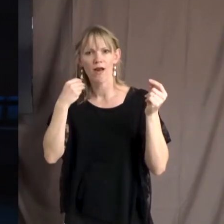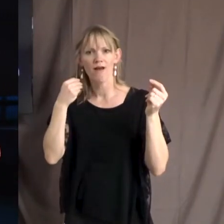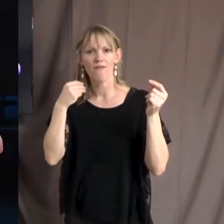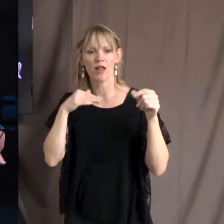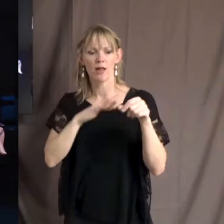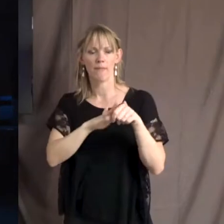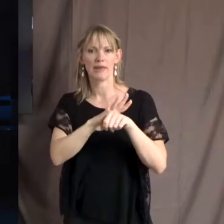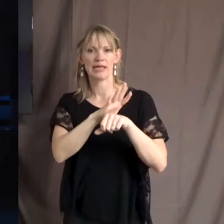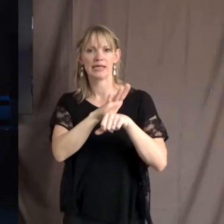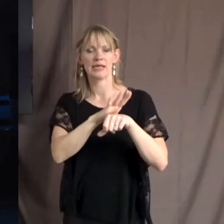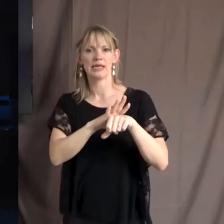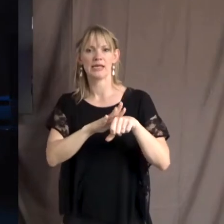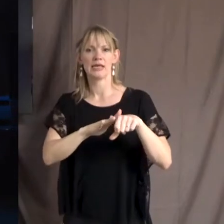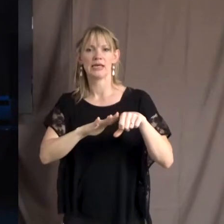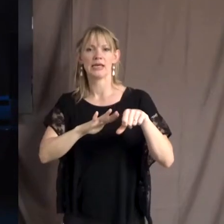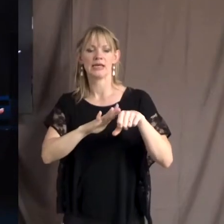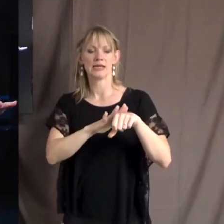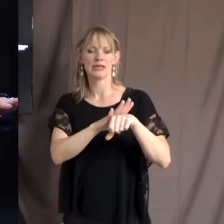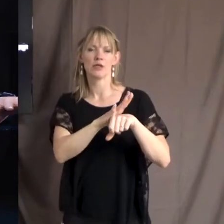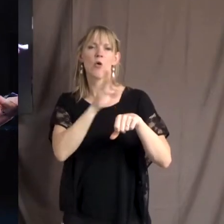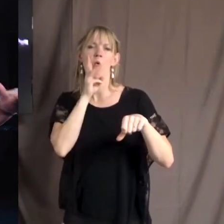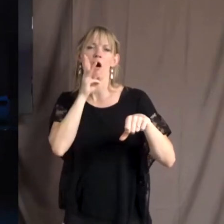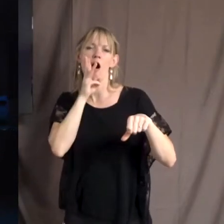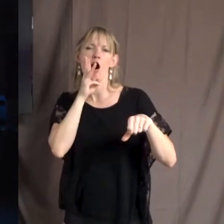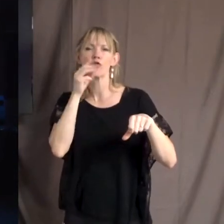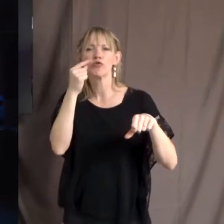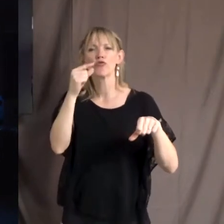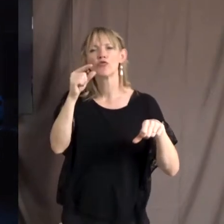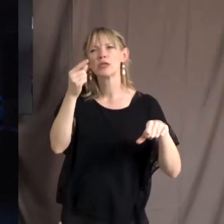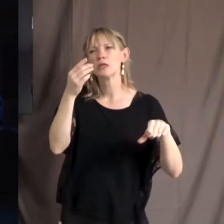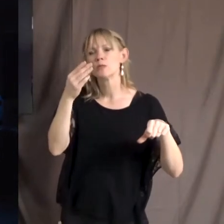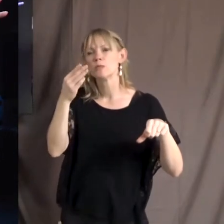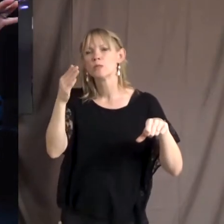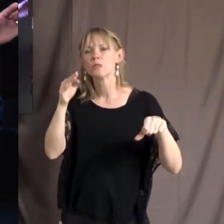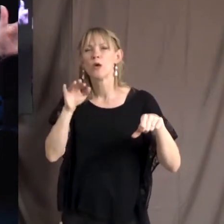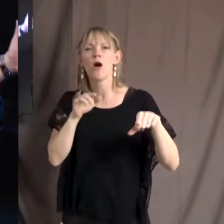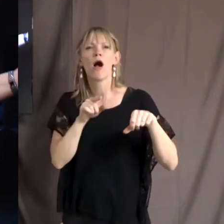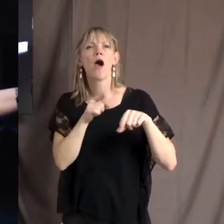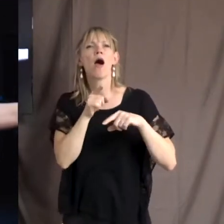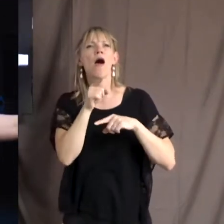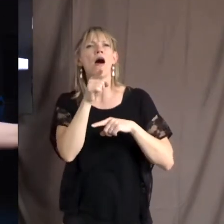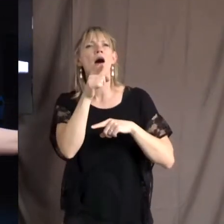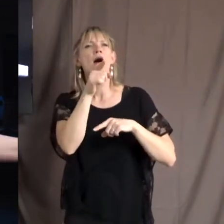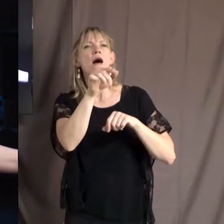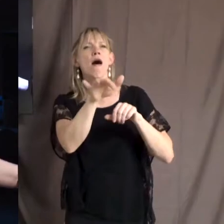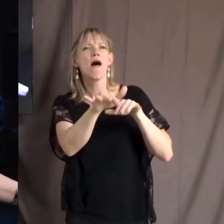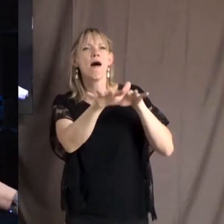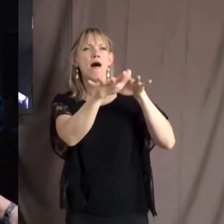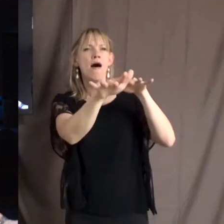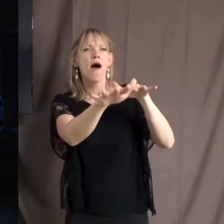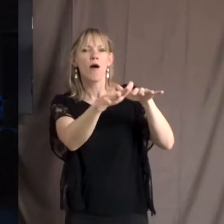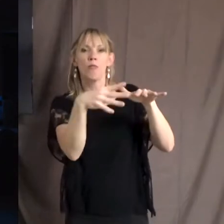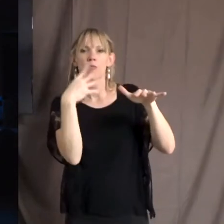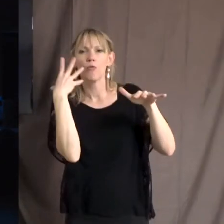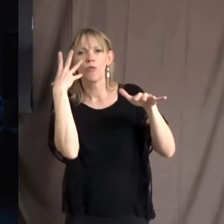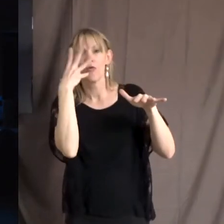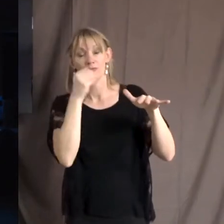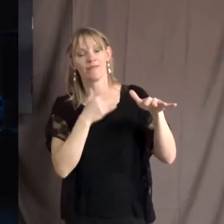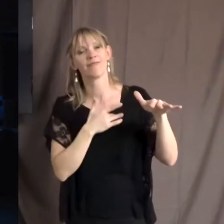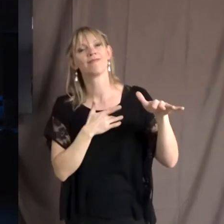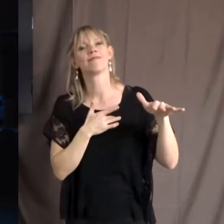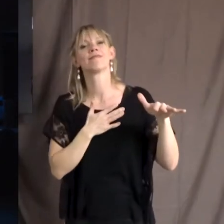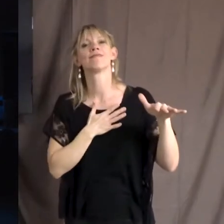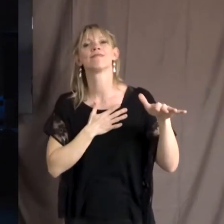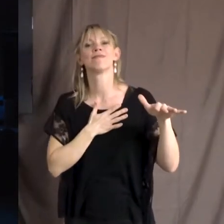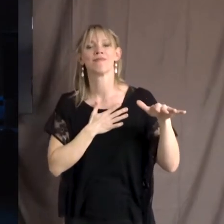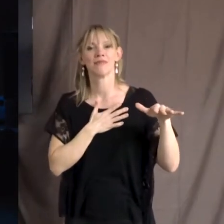with ocean water that's like greenish blue, and it expands out, and it's this beautiful scene. Well, that was touching enough, but then